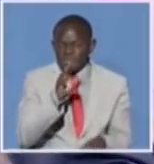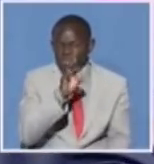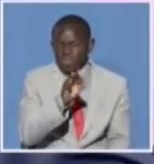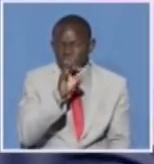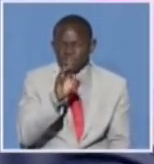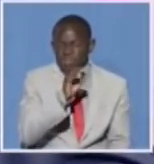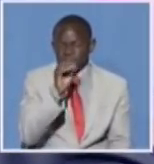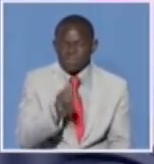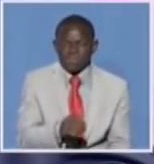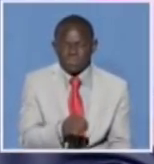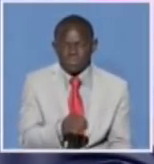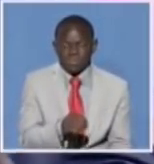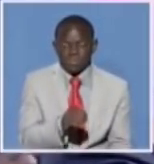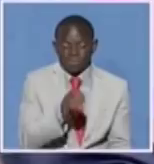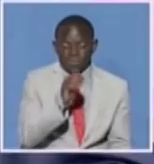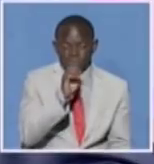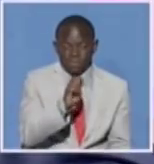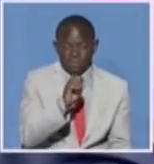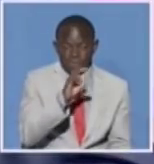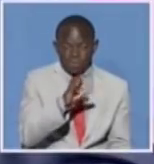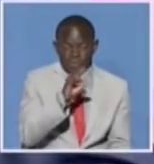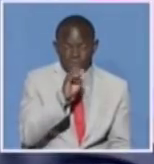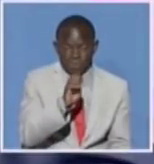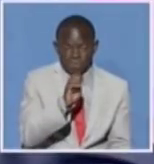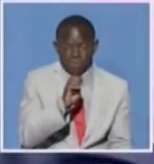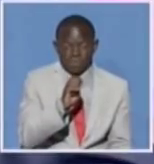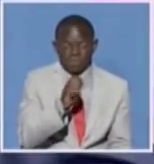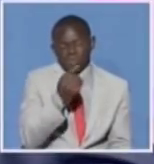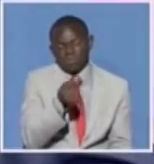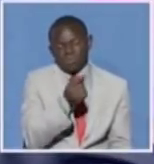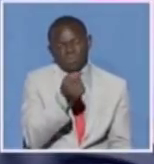At early childhood education, we are at around 16%.